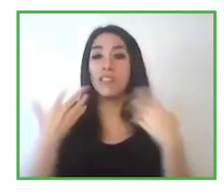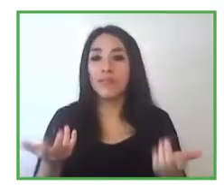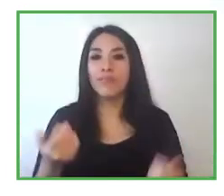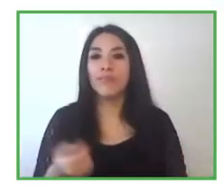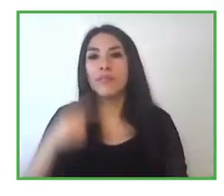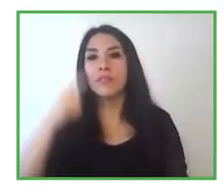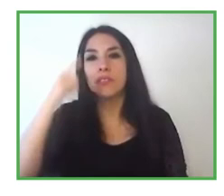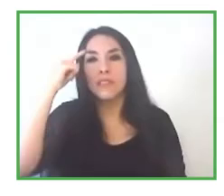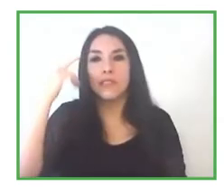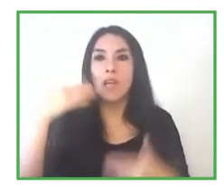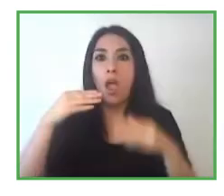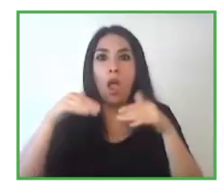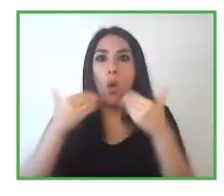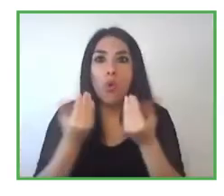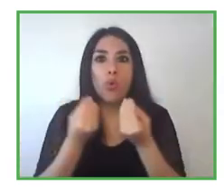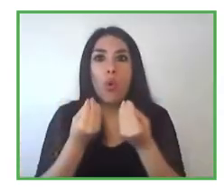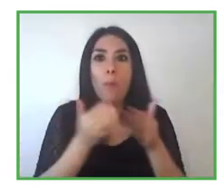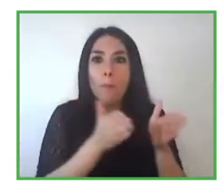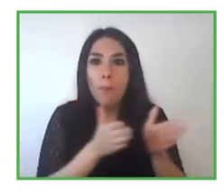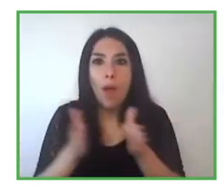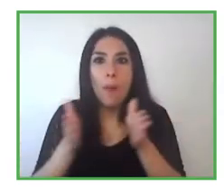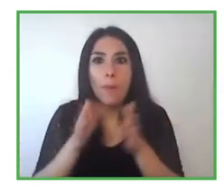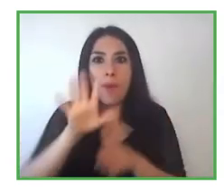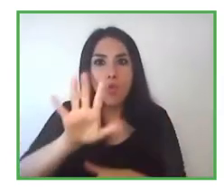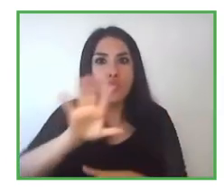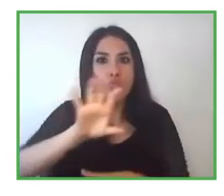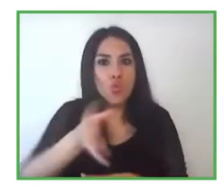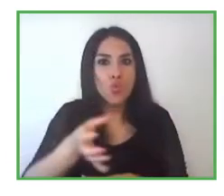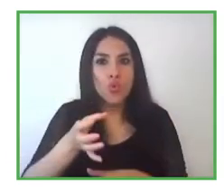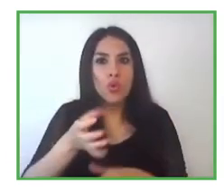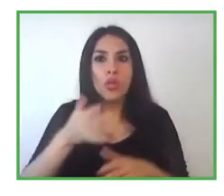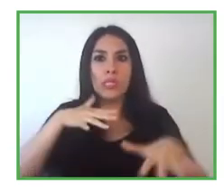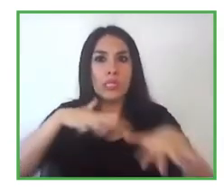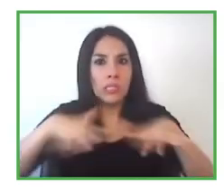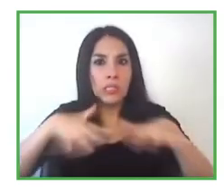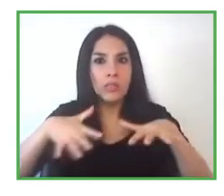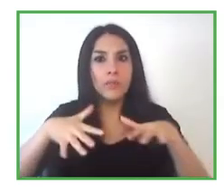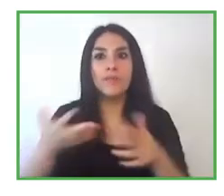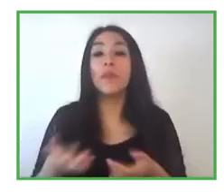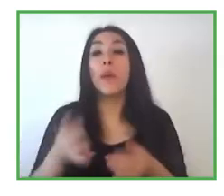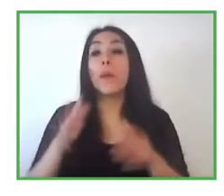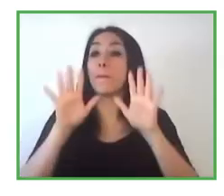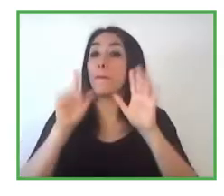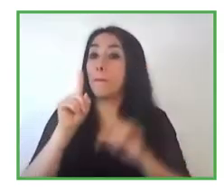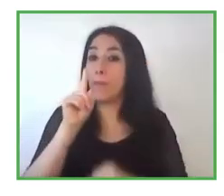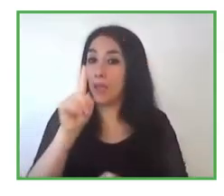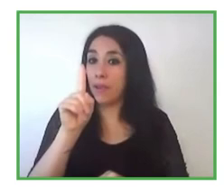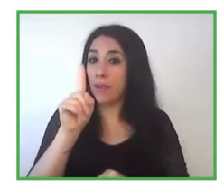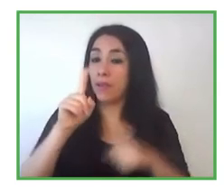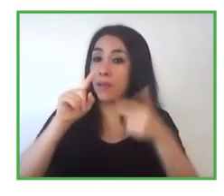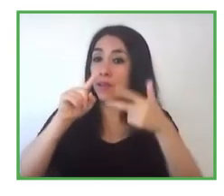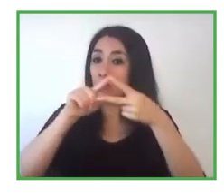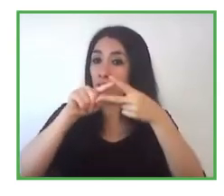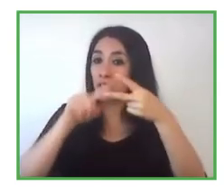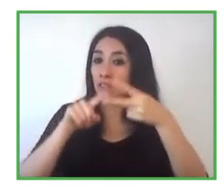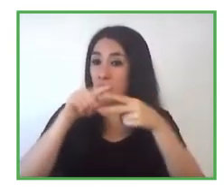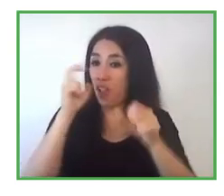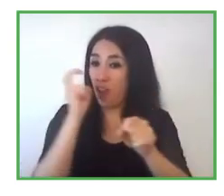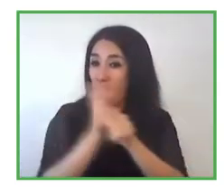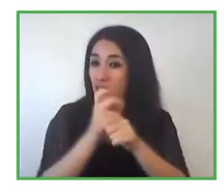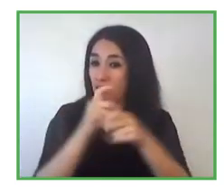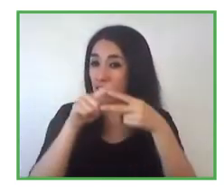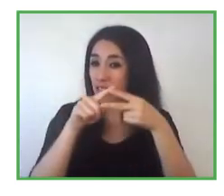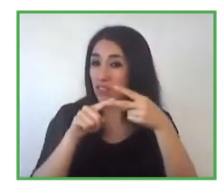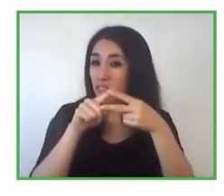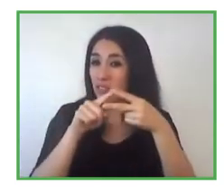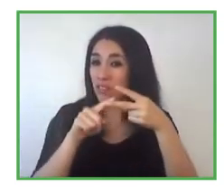ideate satisfactory strategies for all parties. However, these challenges are truly development